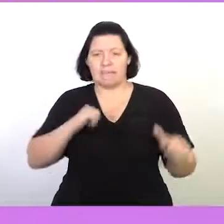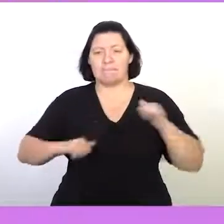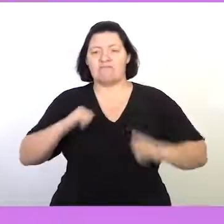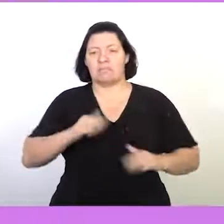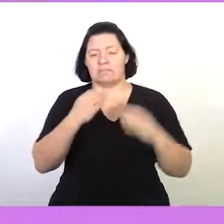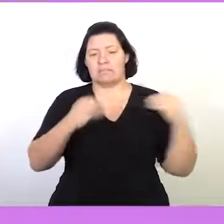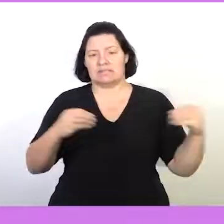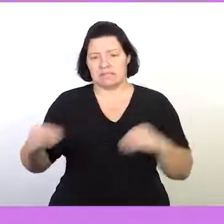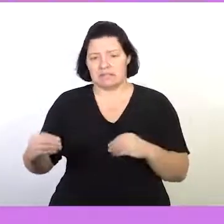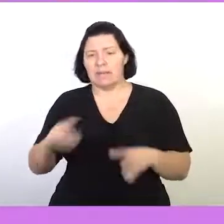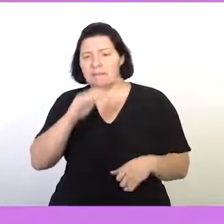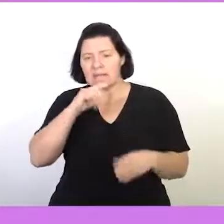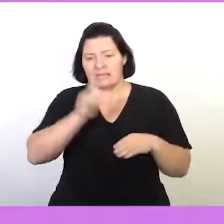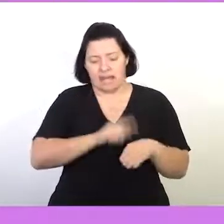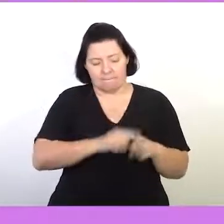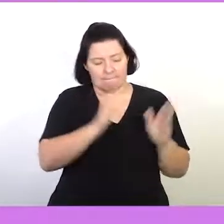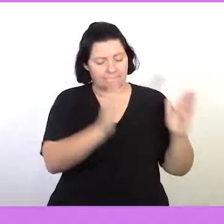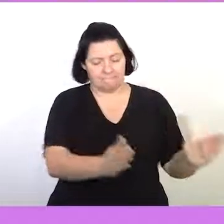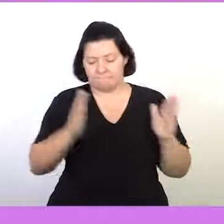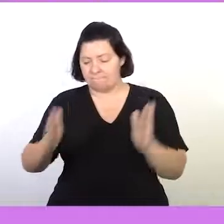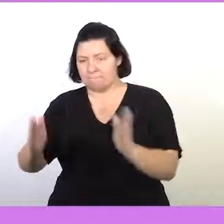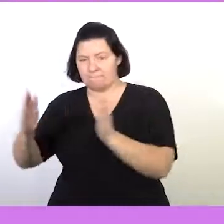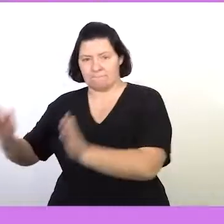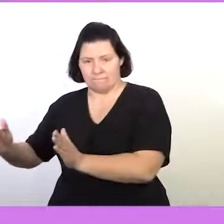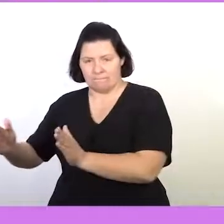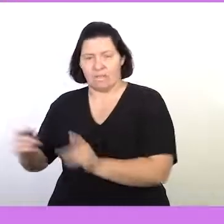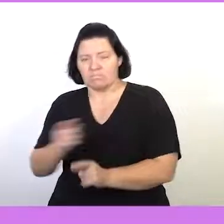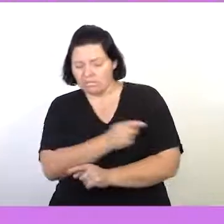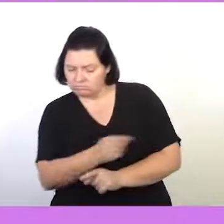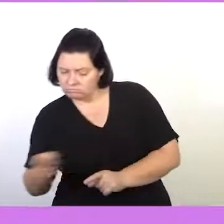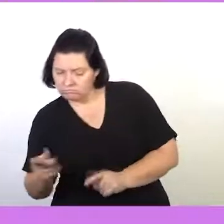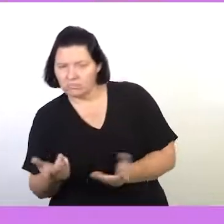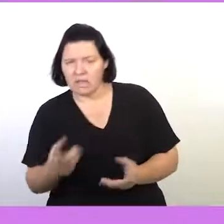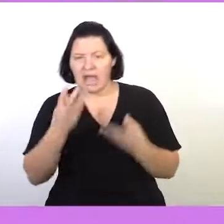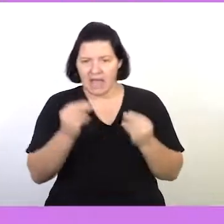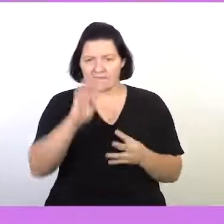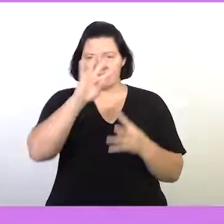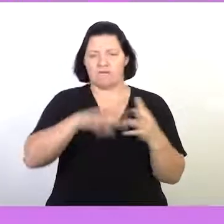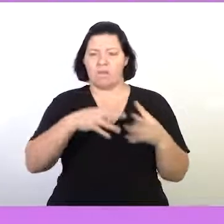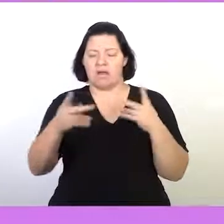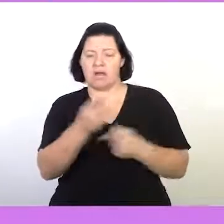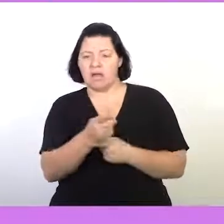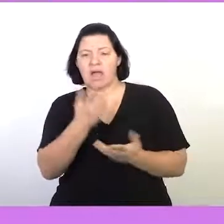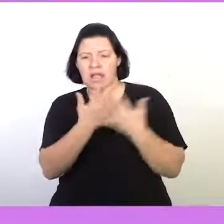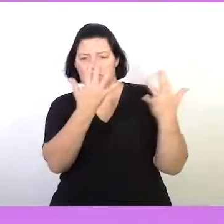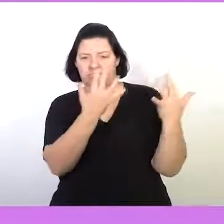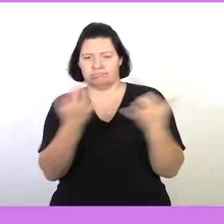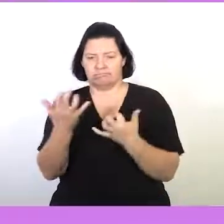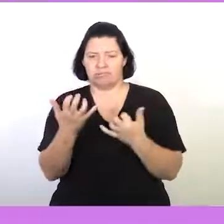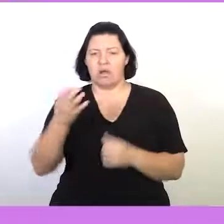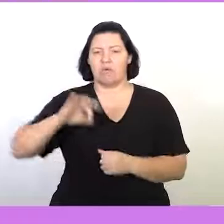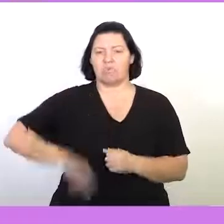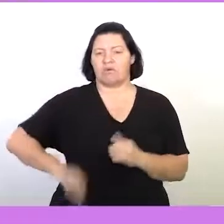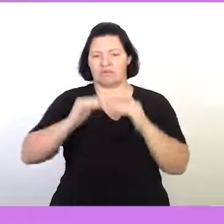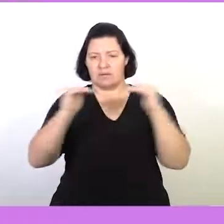performance over different time intervals. And also important, there's a formula that we can use to calculate the